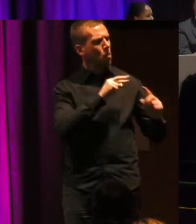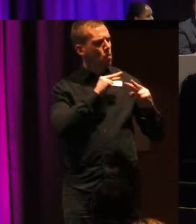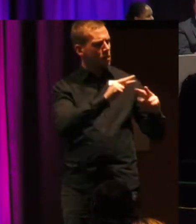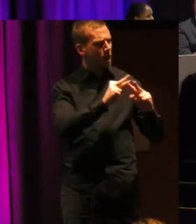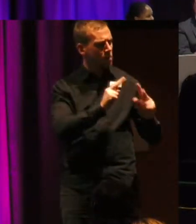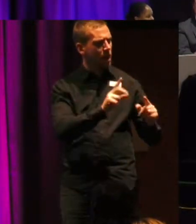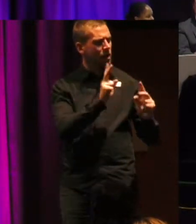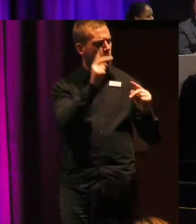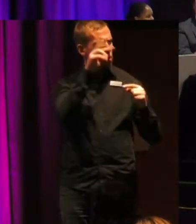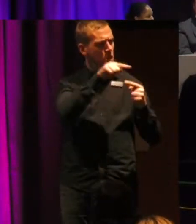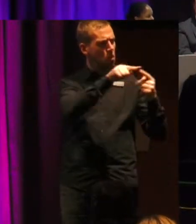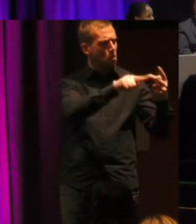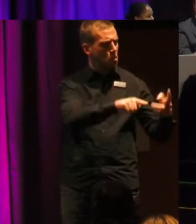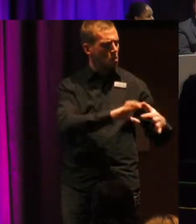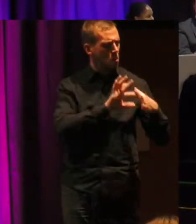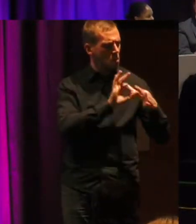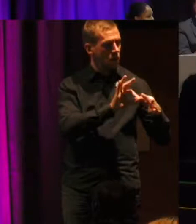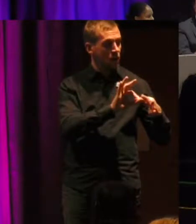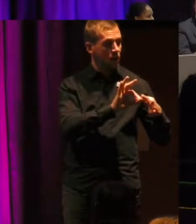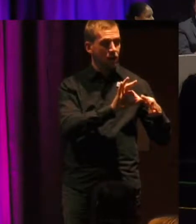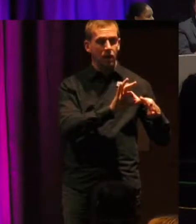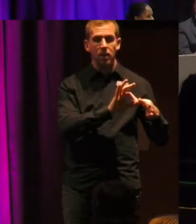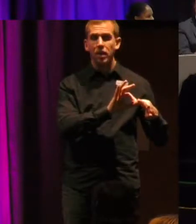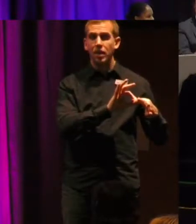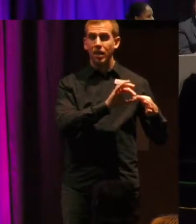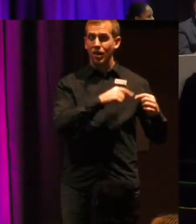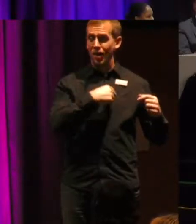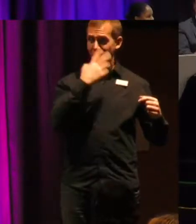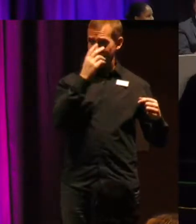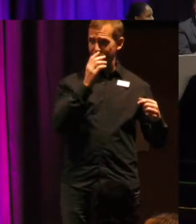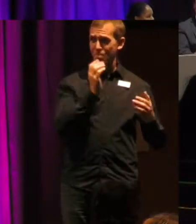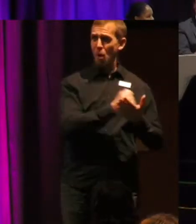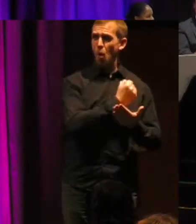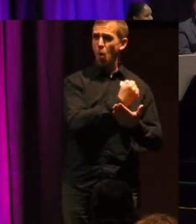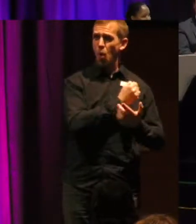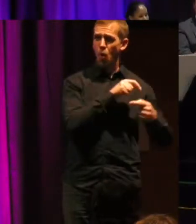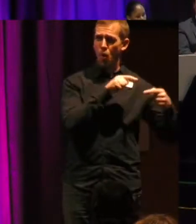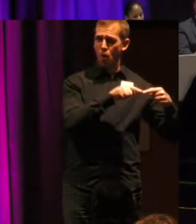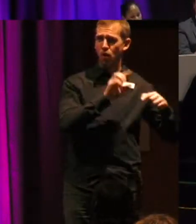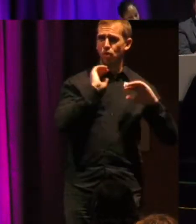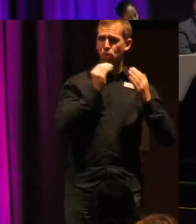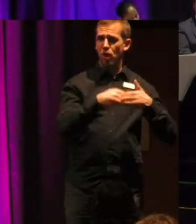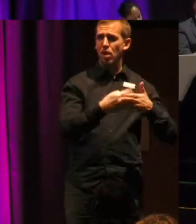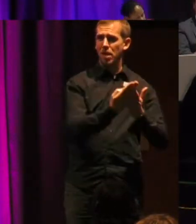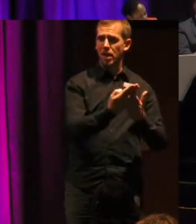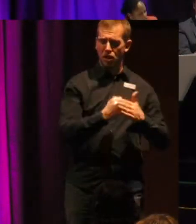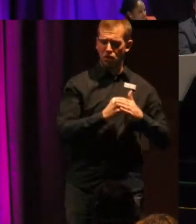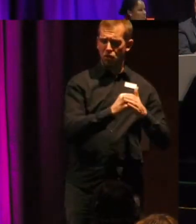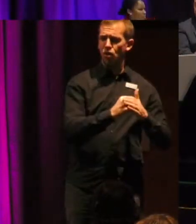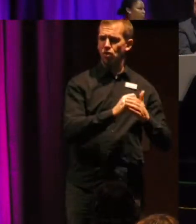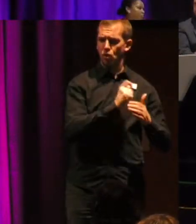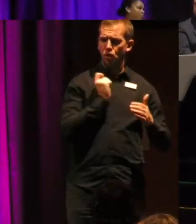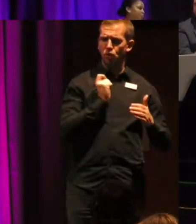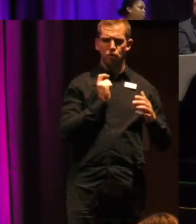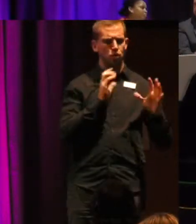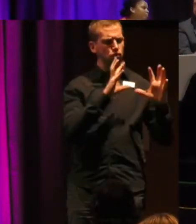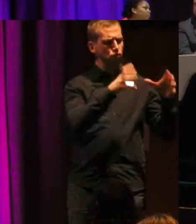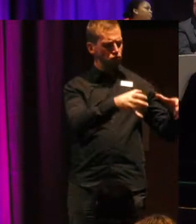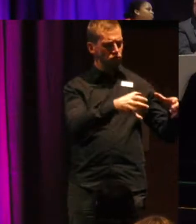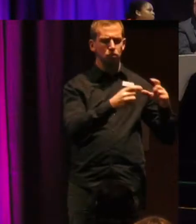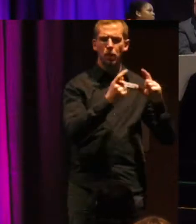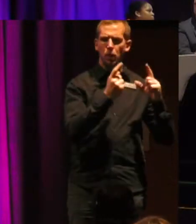and everything else. So I can also see the benefits of what social media has allowed us to do. It's allowed us to organize, to